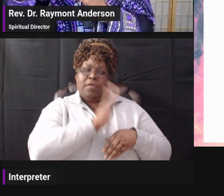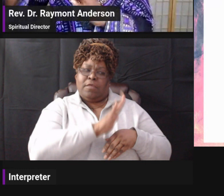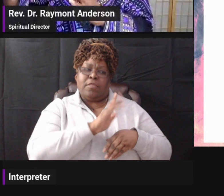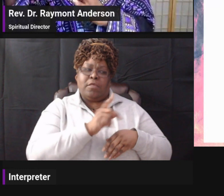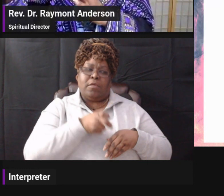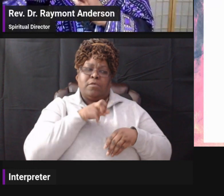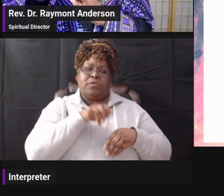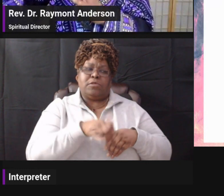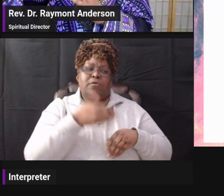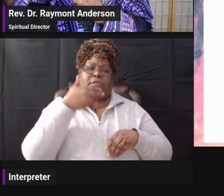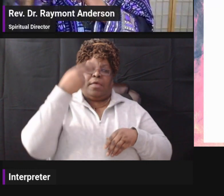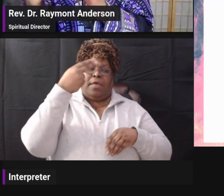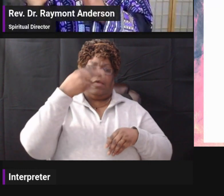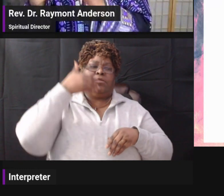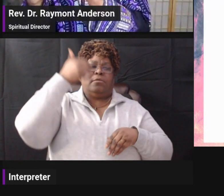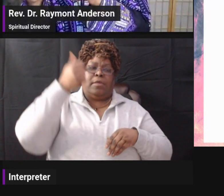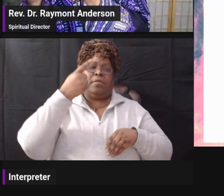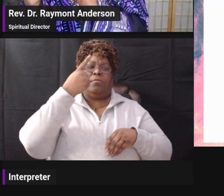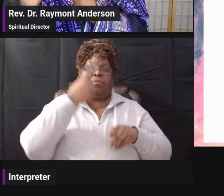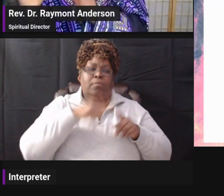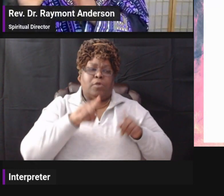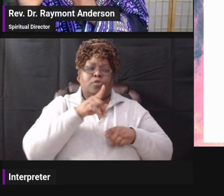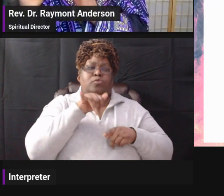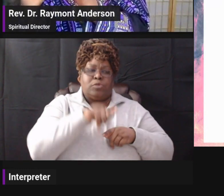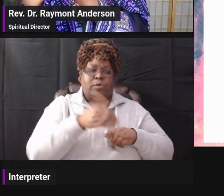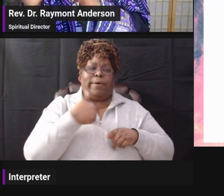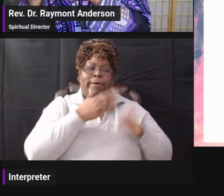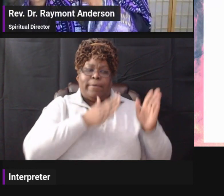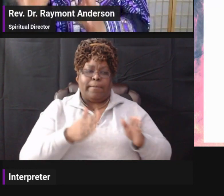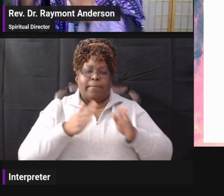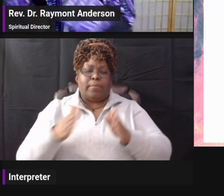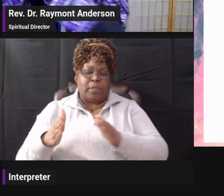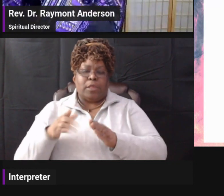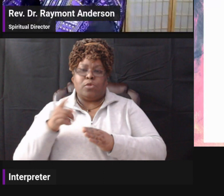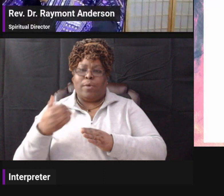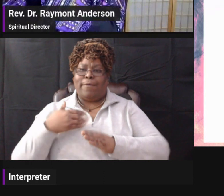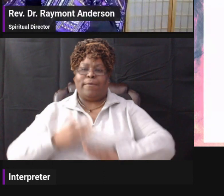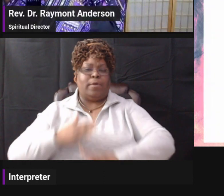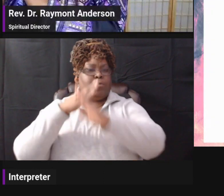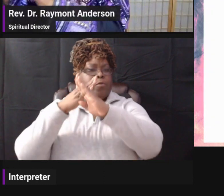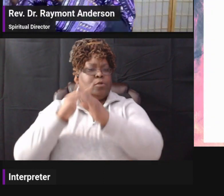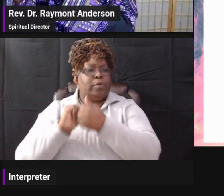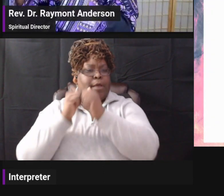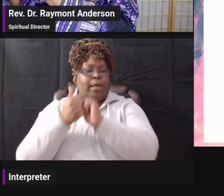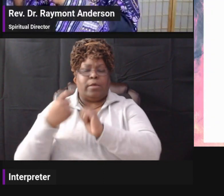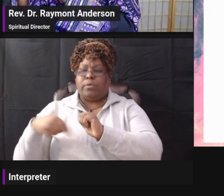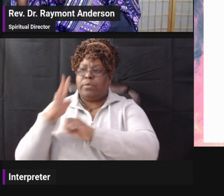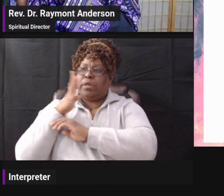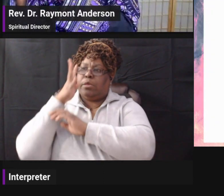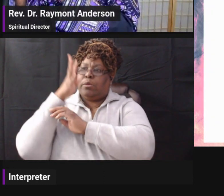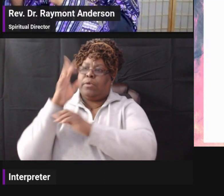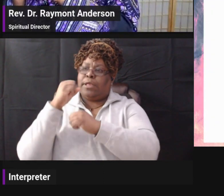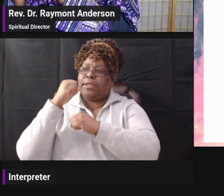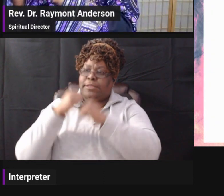So even there, it's still for the highest and best, but a treatment plan. And then there's some form of prevention. How